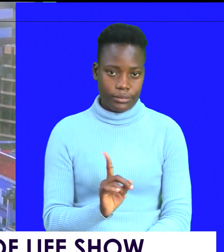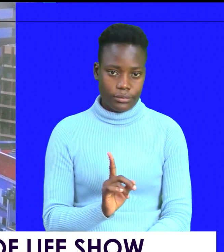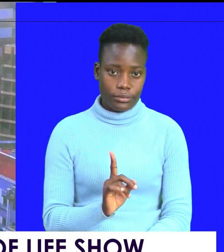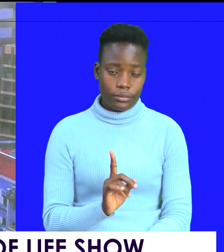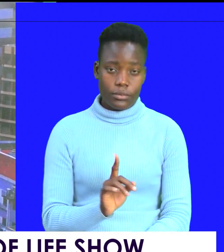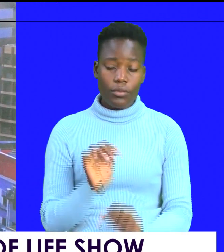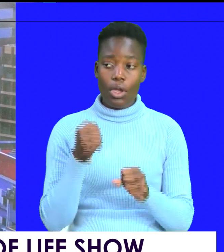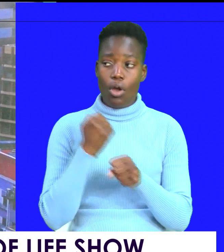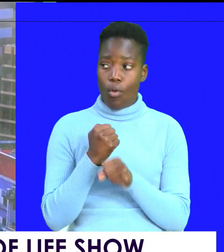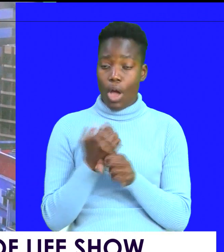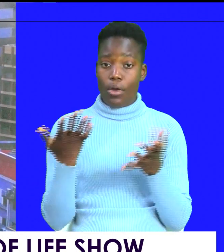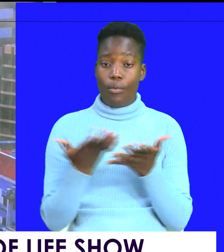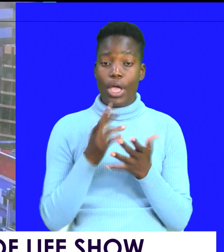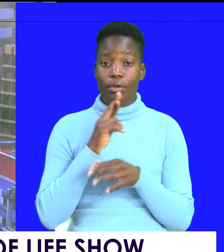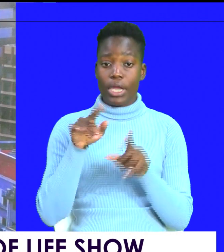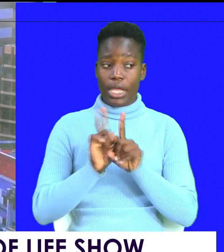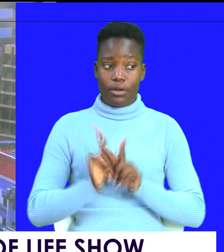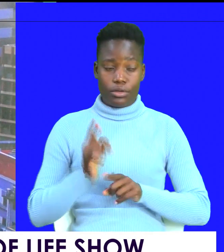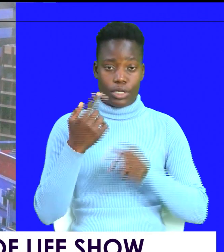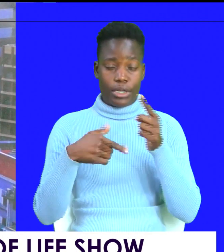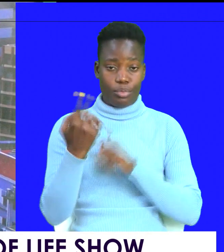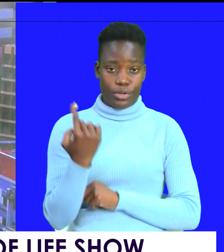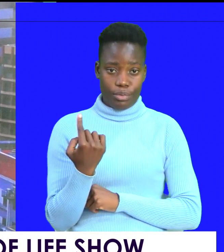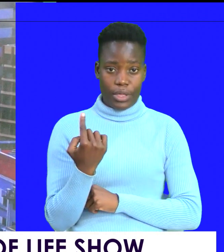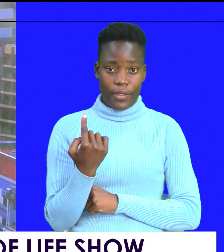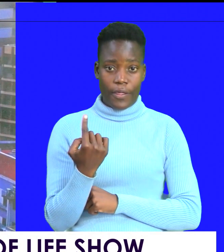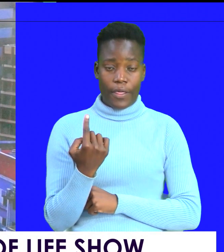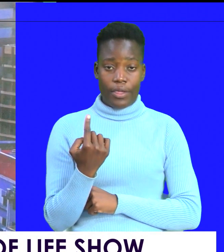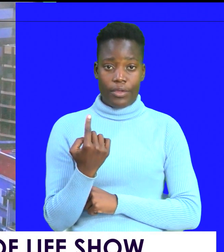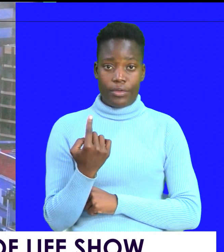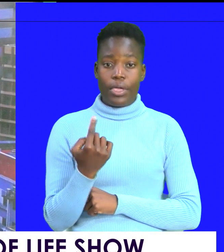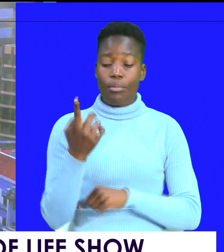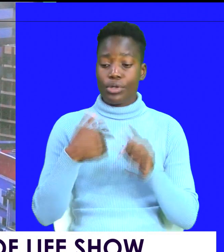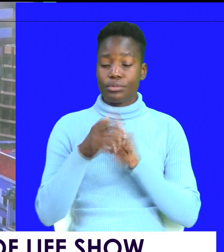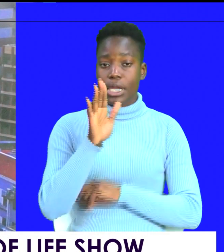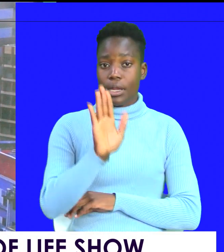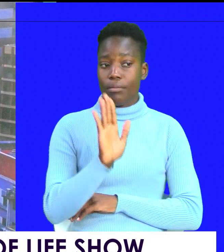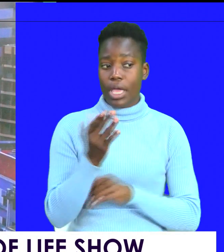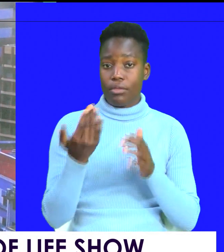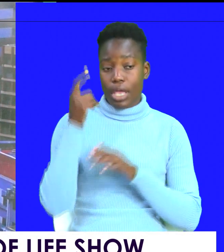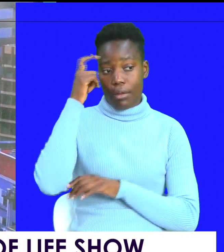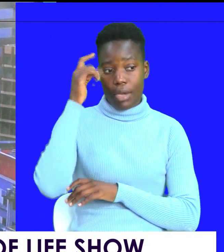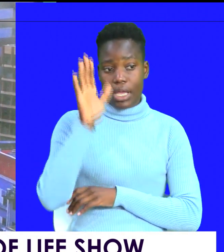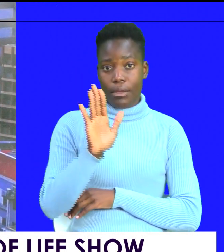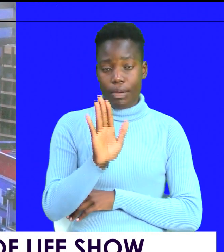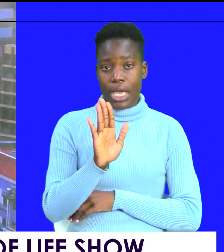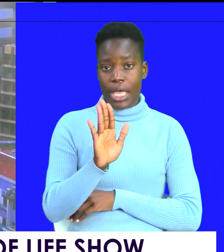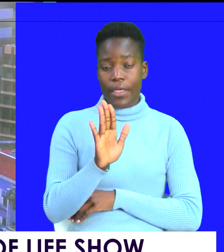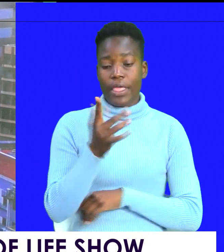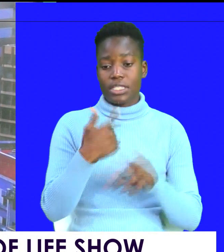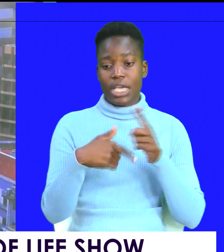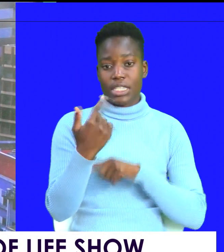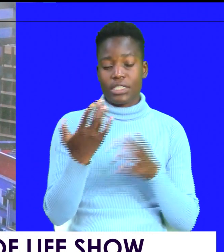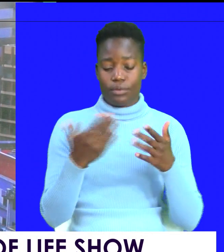You can work where you are and prosper where you are. Your prosperity is in your mind. Your success is